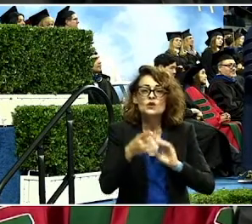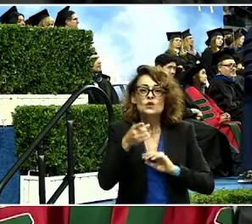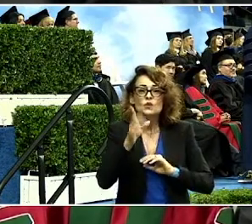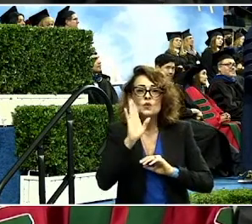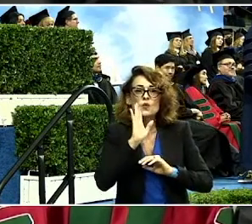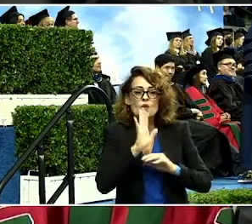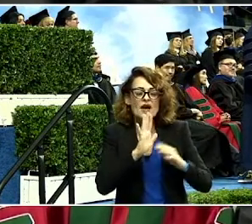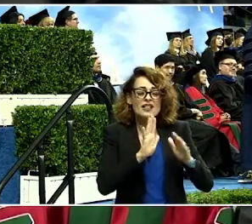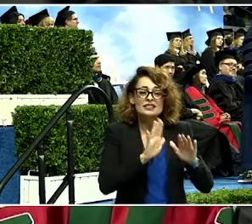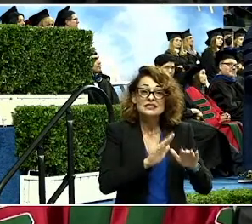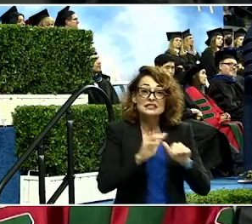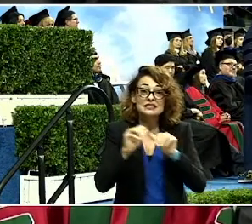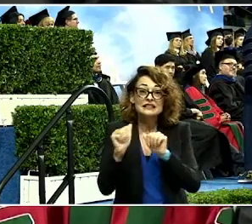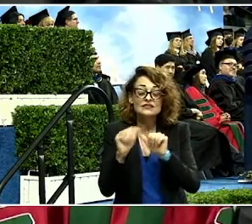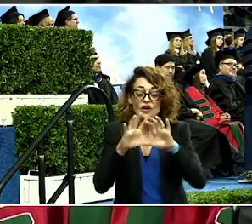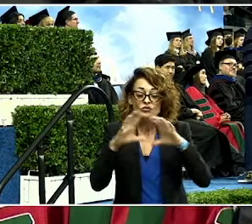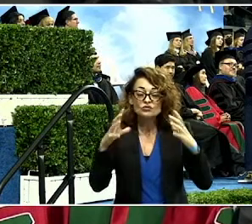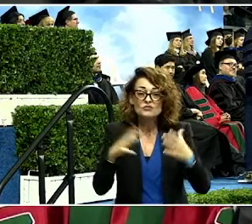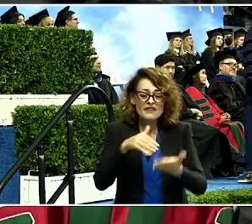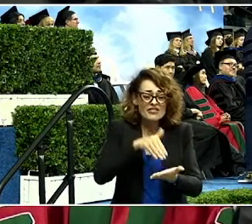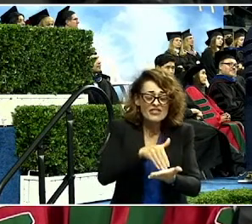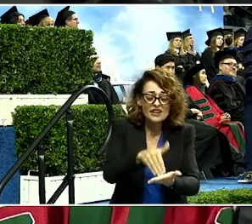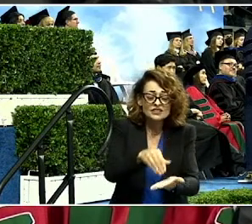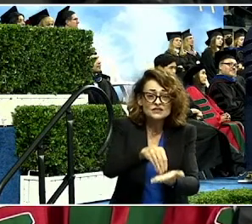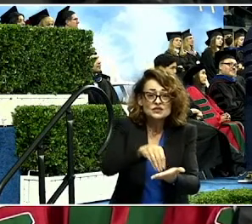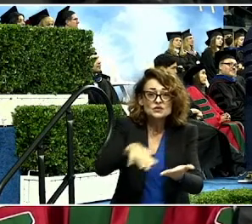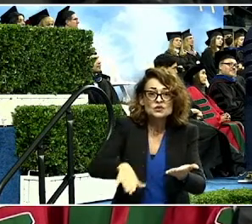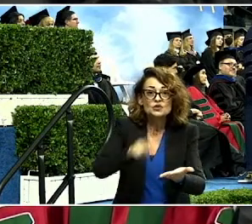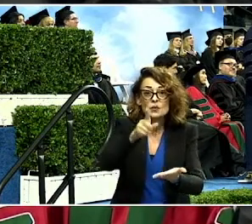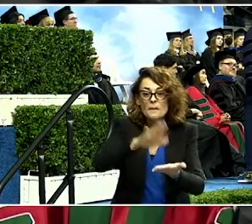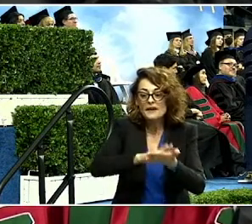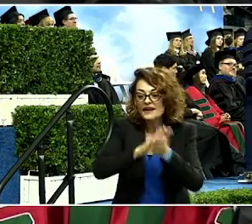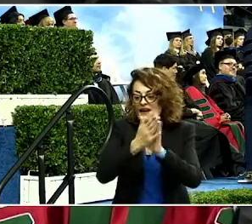thousands of students to become an